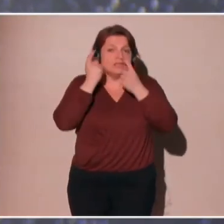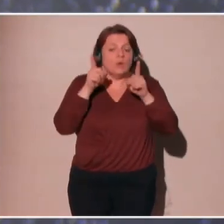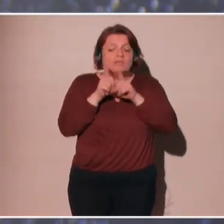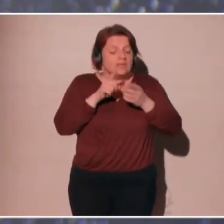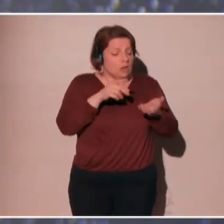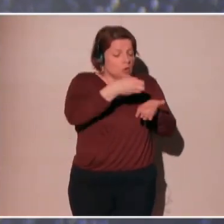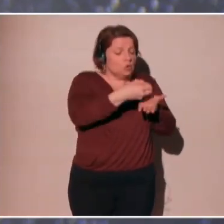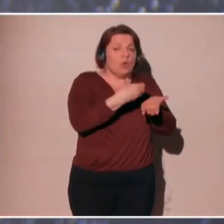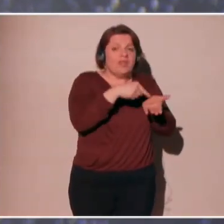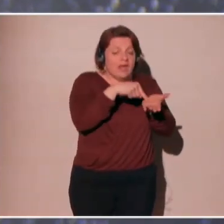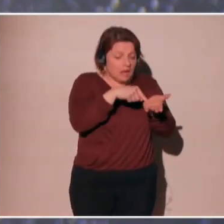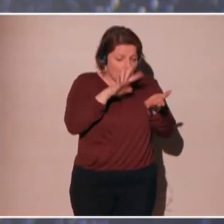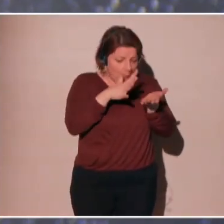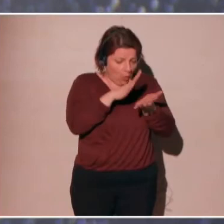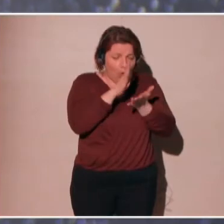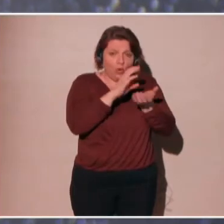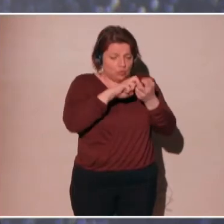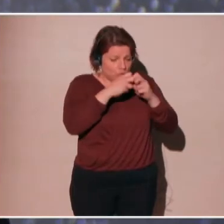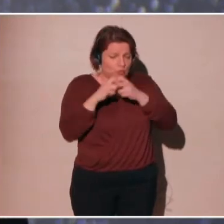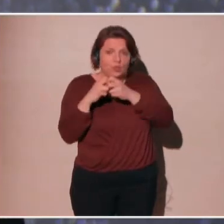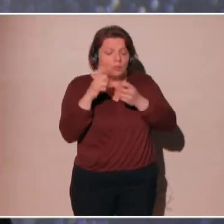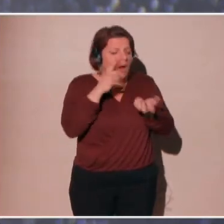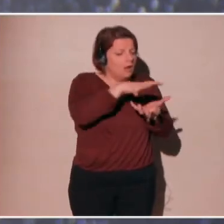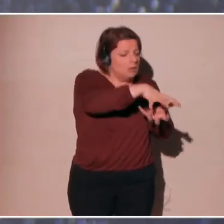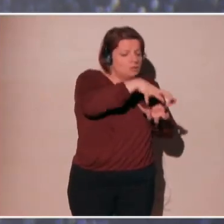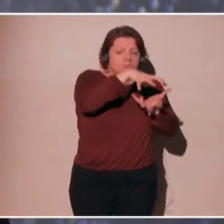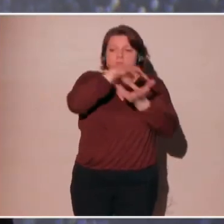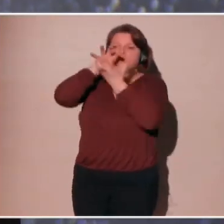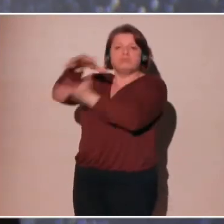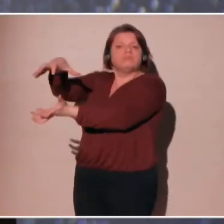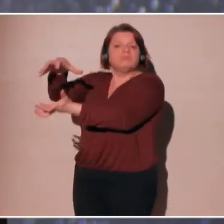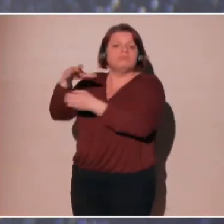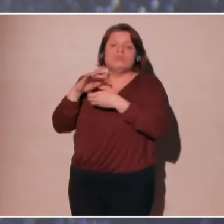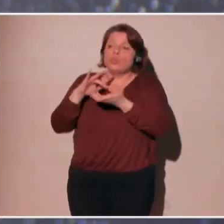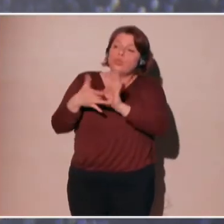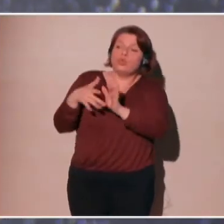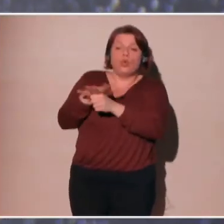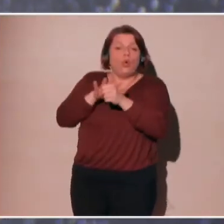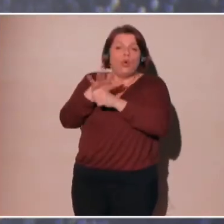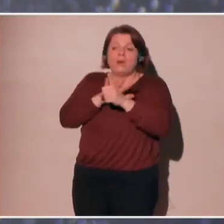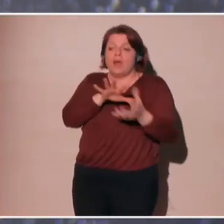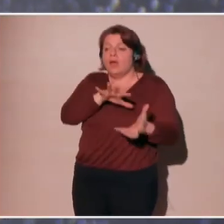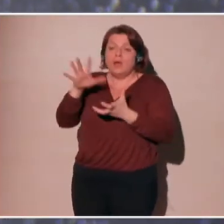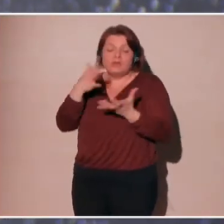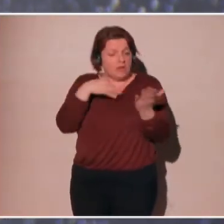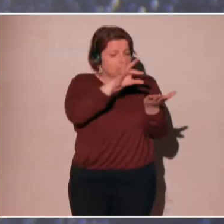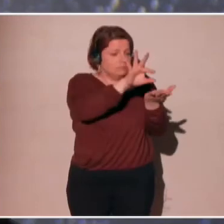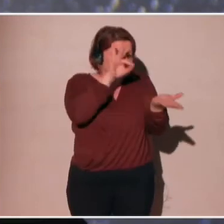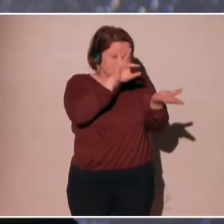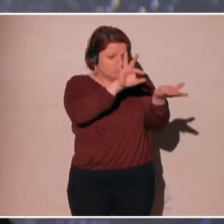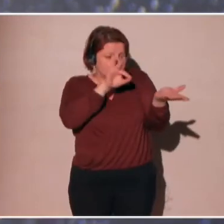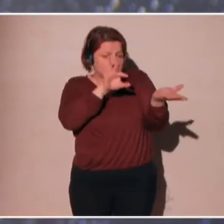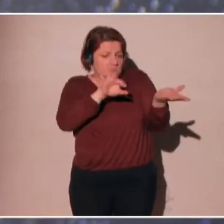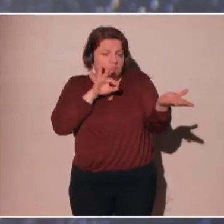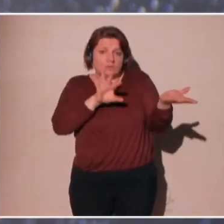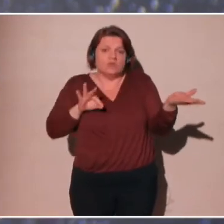what purposes, and how this data can be structured. Because the idea here is not to give